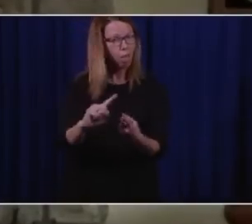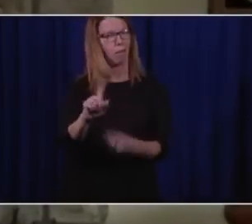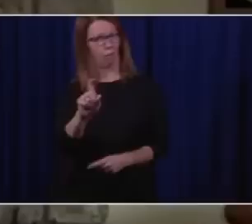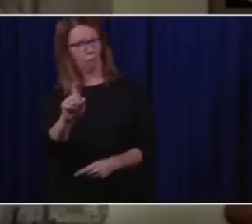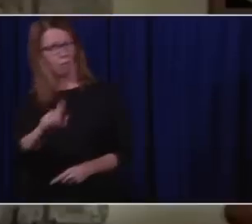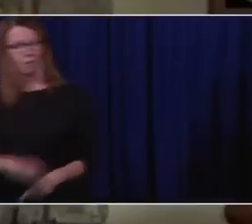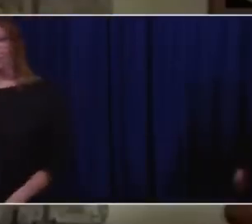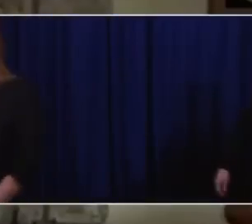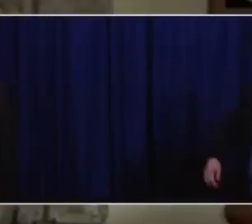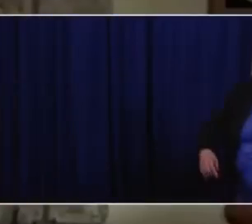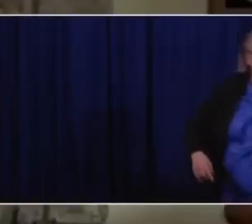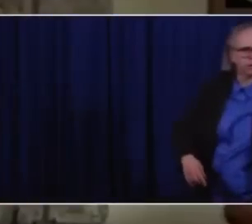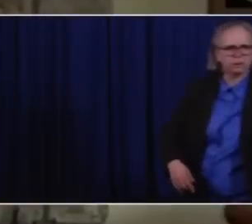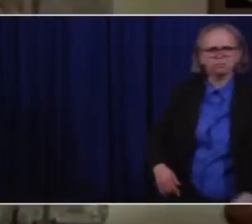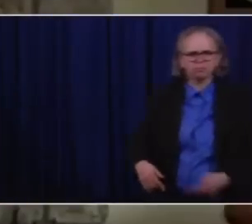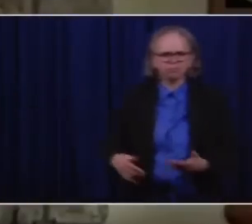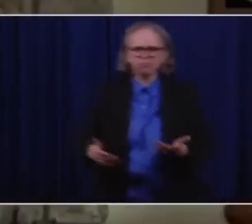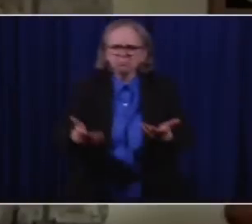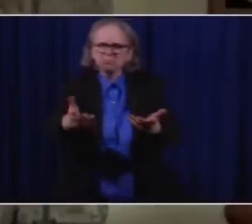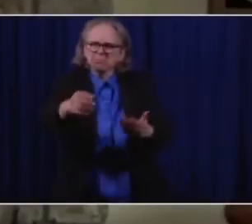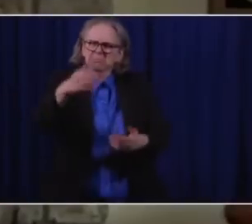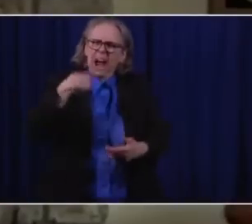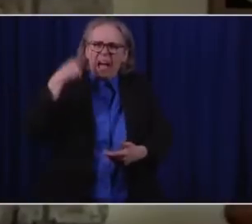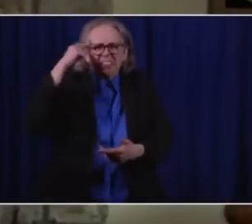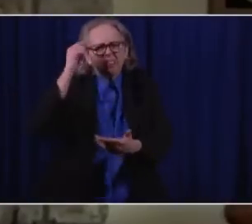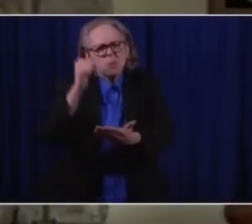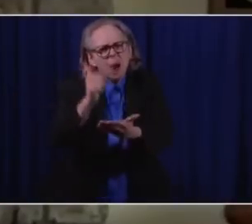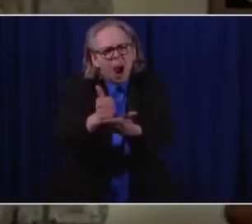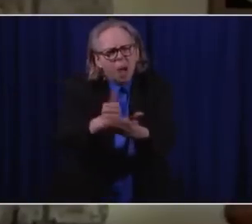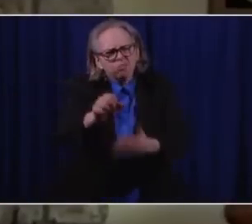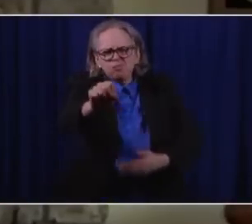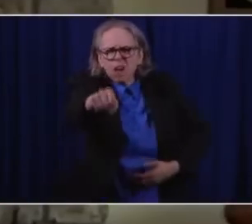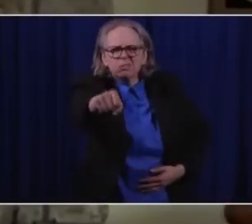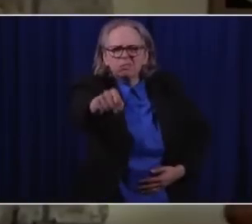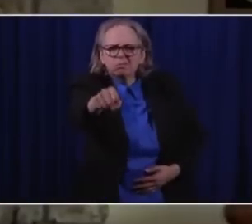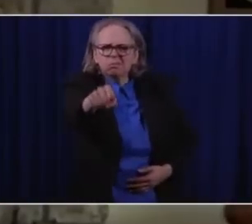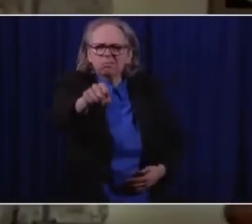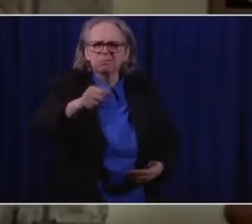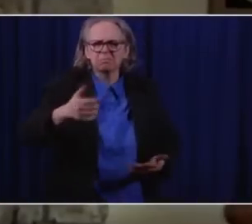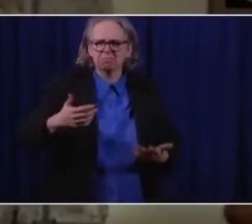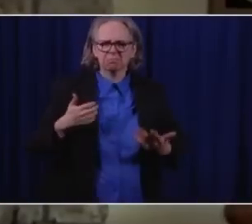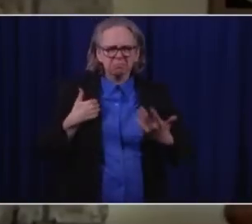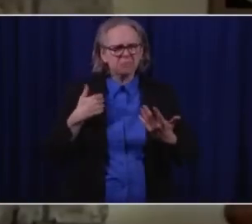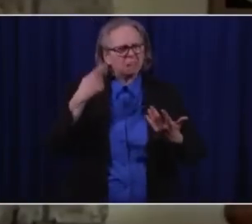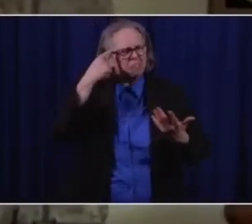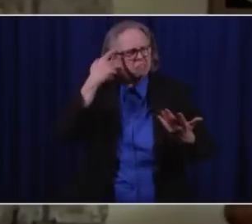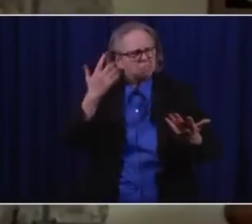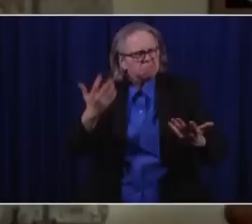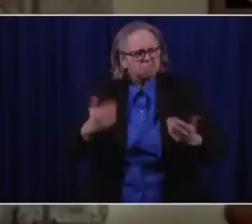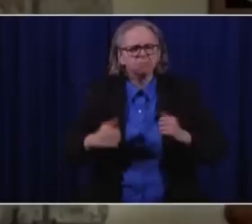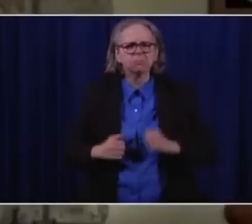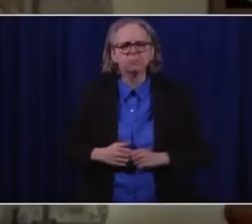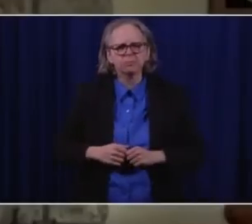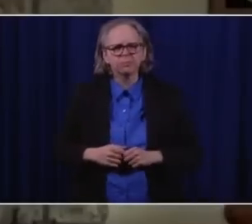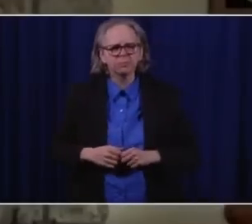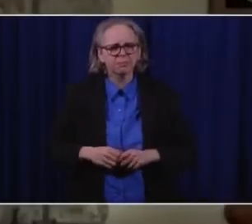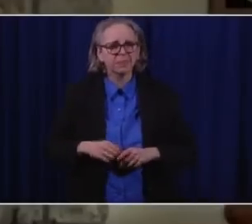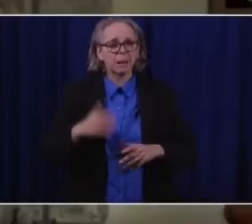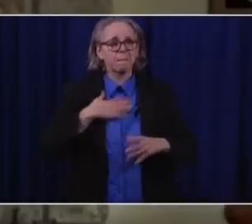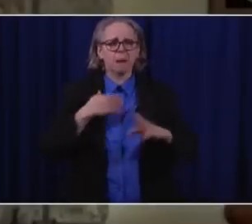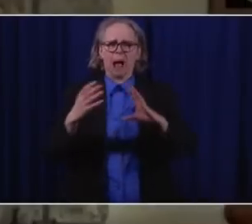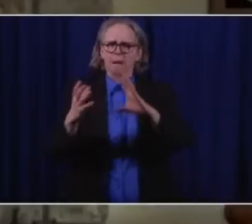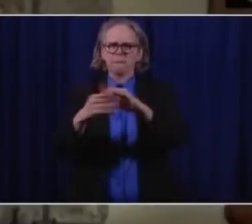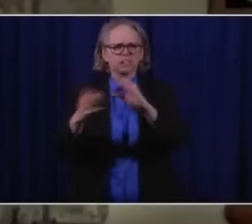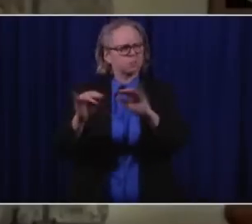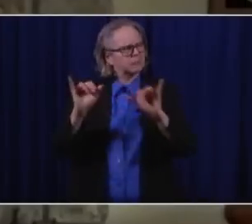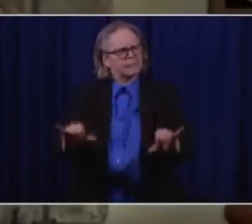help. I think, we got a lot of things coming together, but I'll go back to what I've always said. The most important thing is personal responsibility and